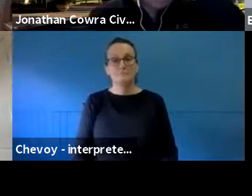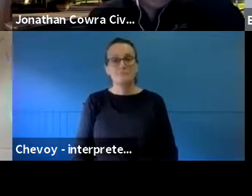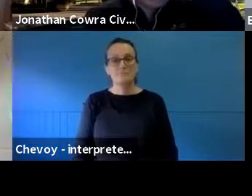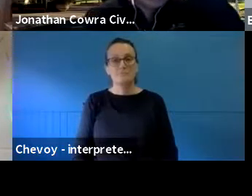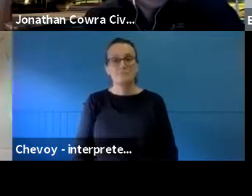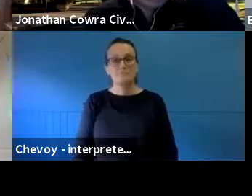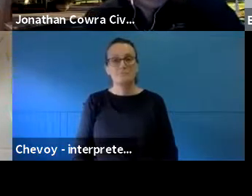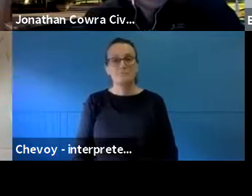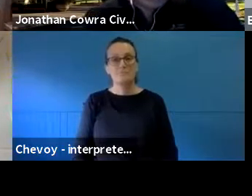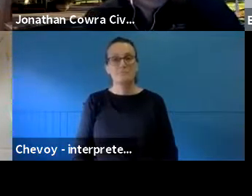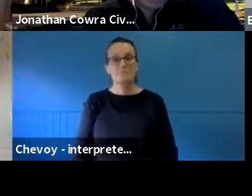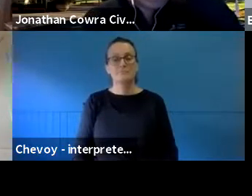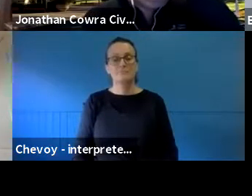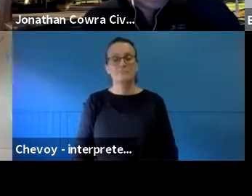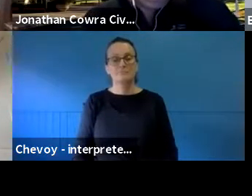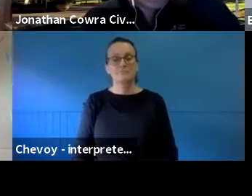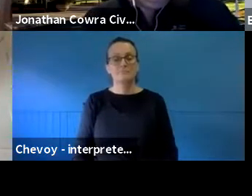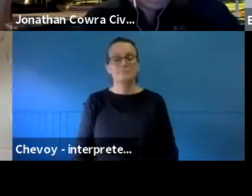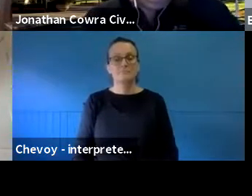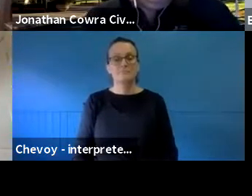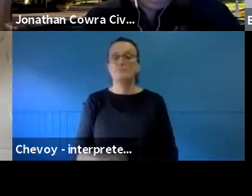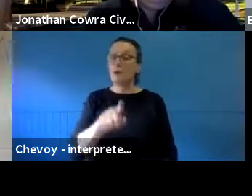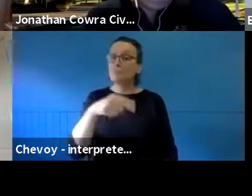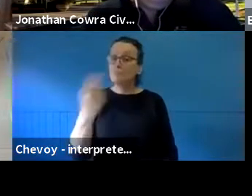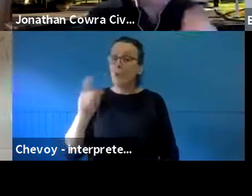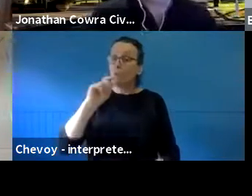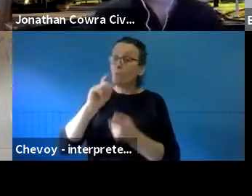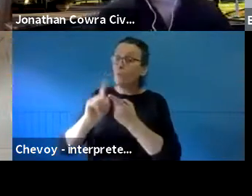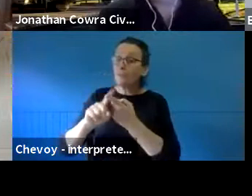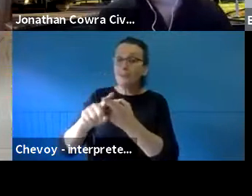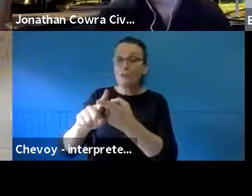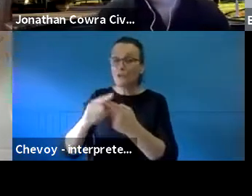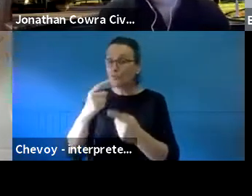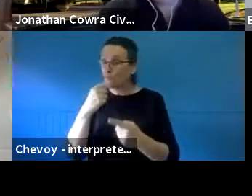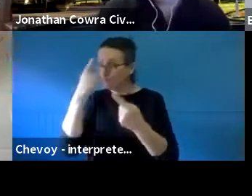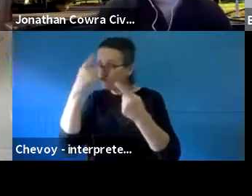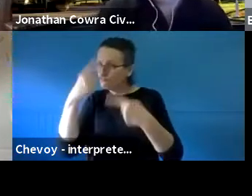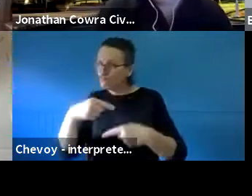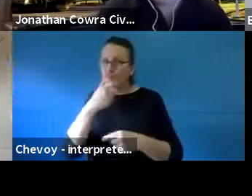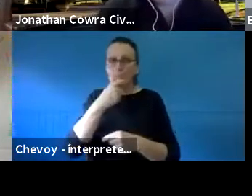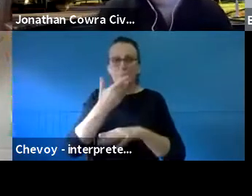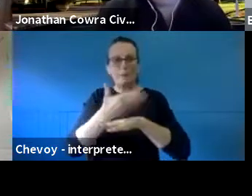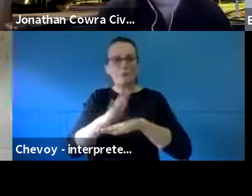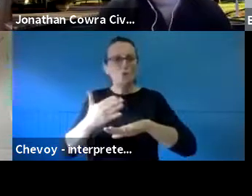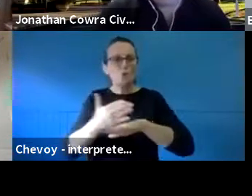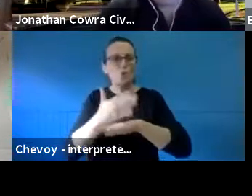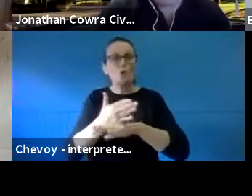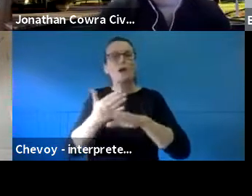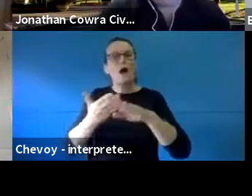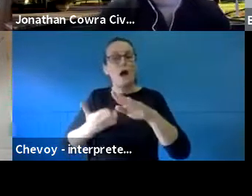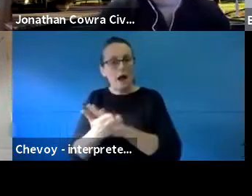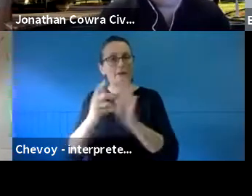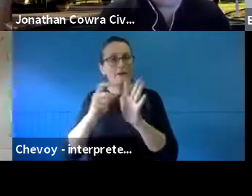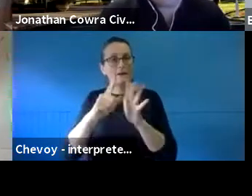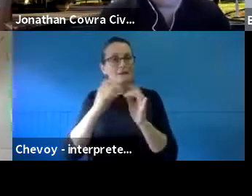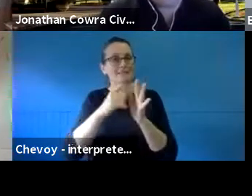digital first project, if you like. But we'll continue to endeavor to do new work in that space as well, including